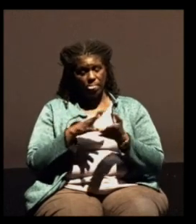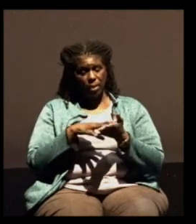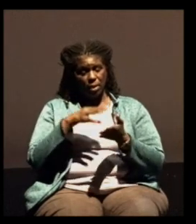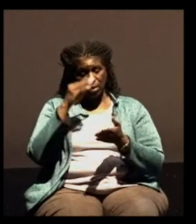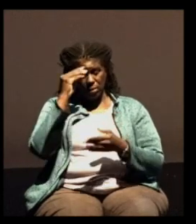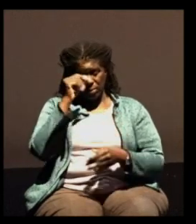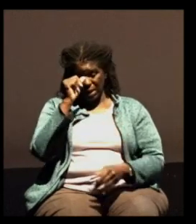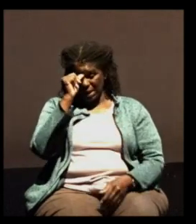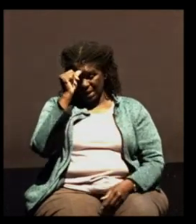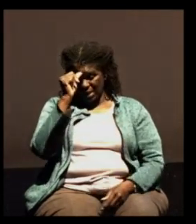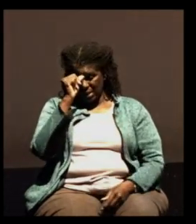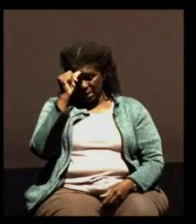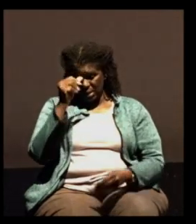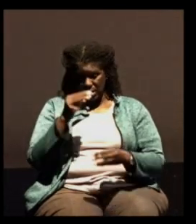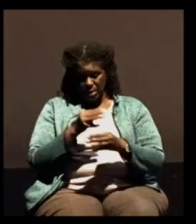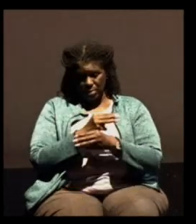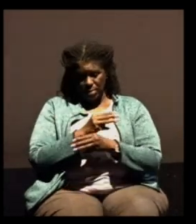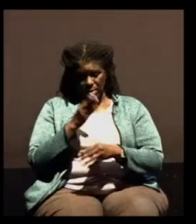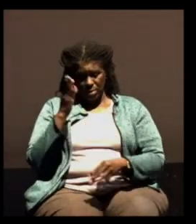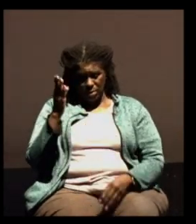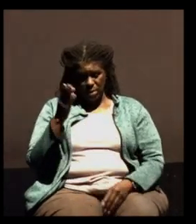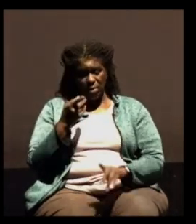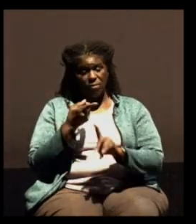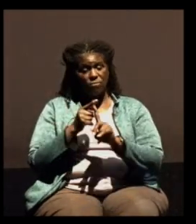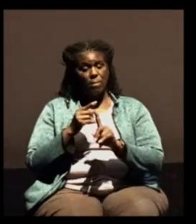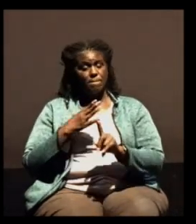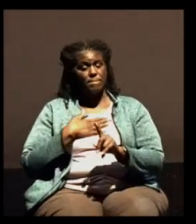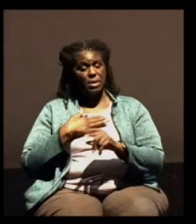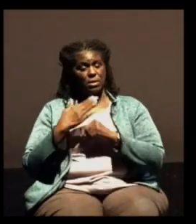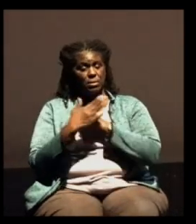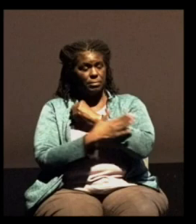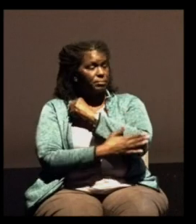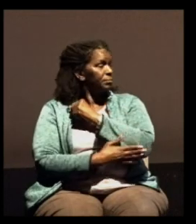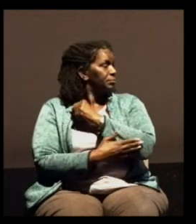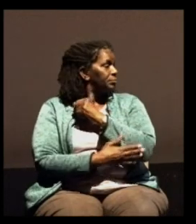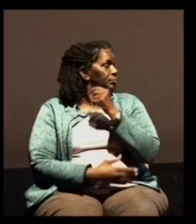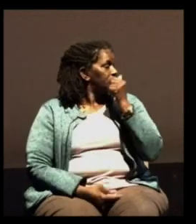an Indian mathematician, a native of my own country.